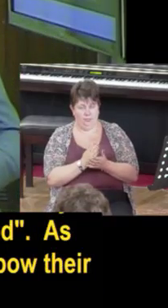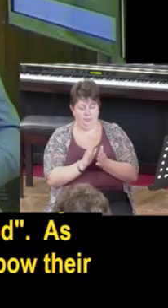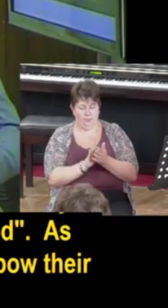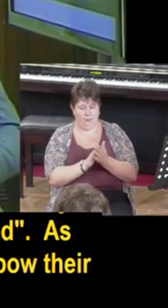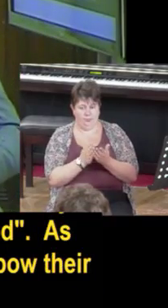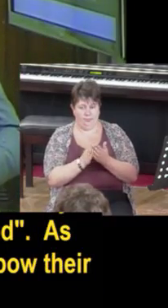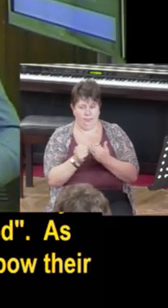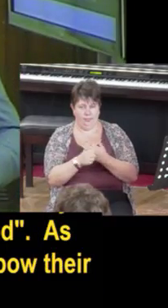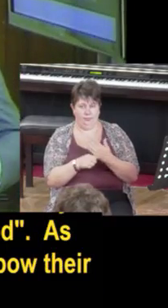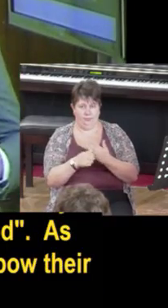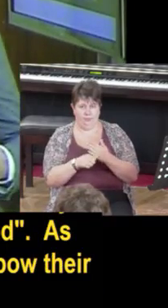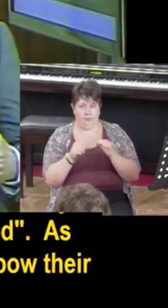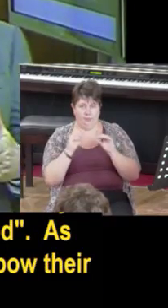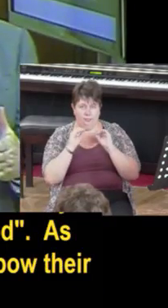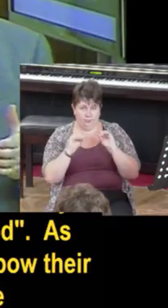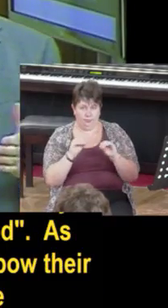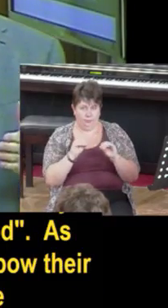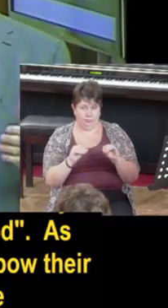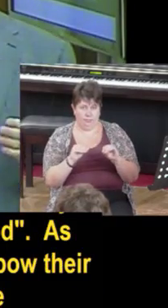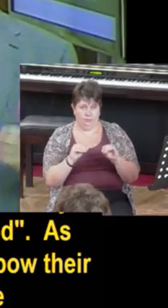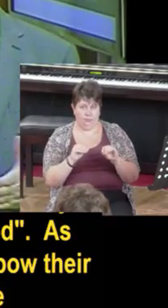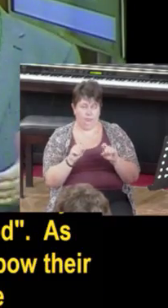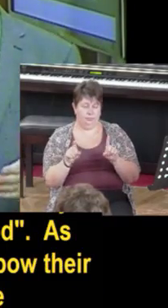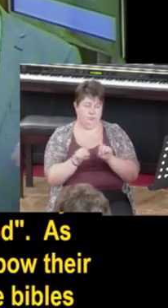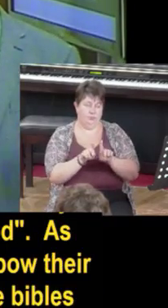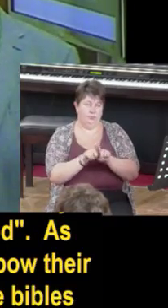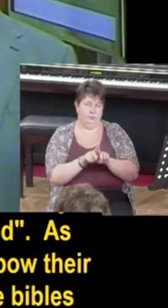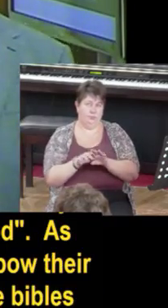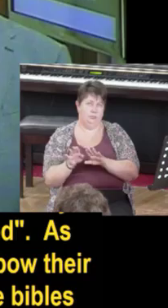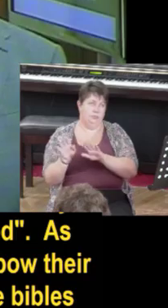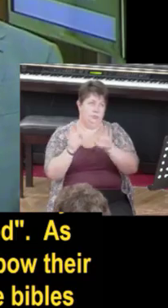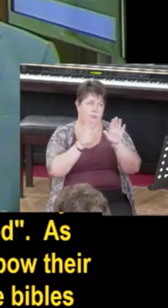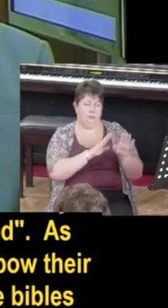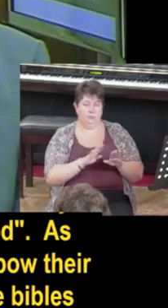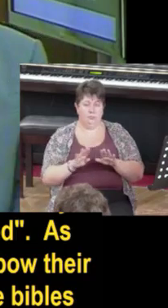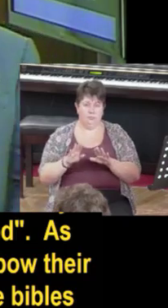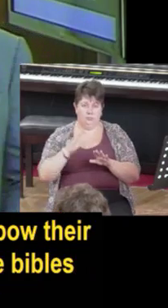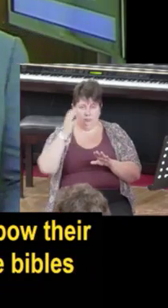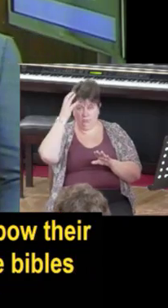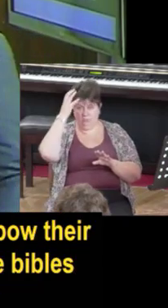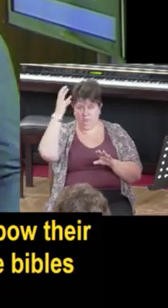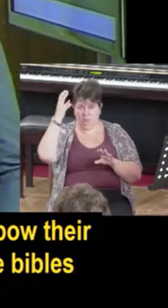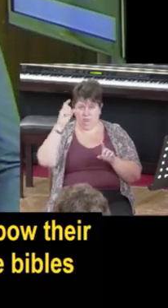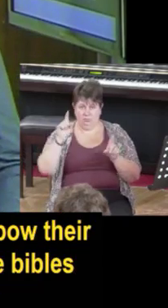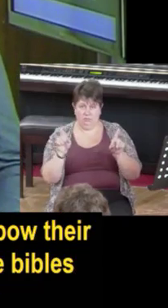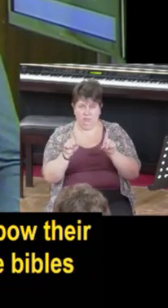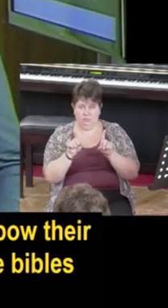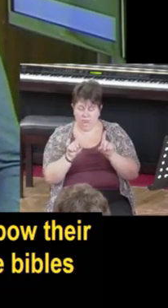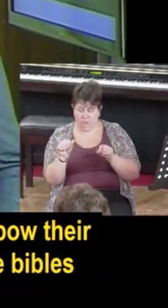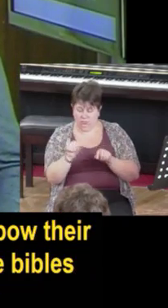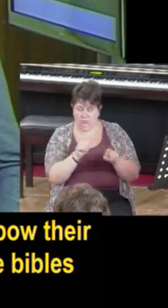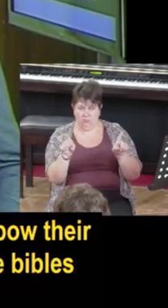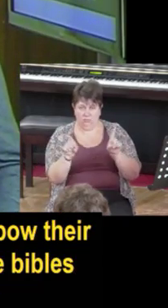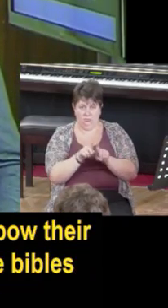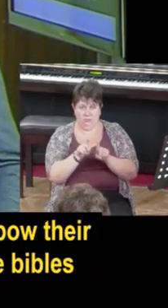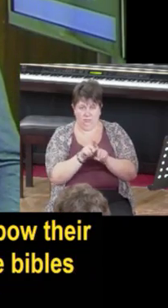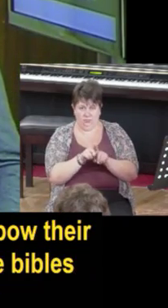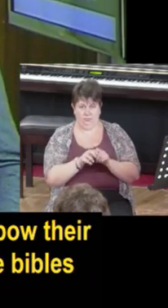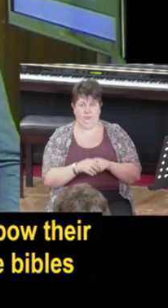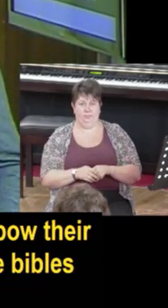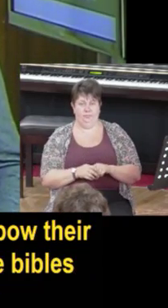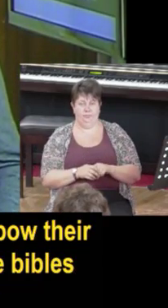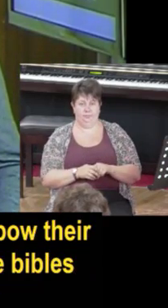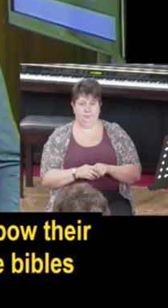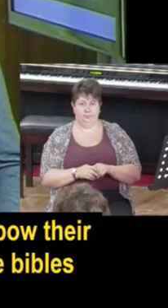teaching is that nations and governments also are subject to his sovereignty.